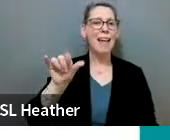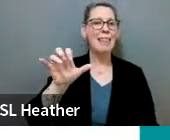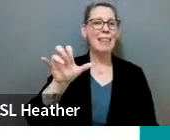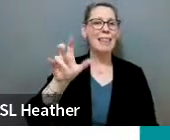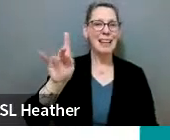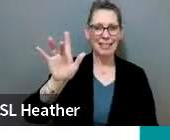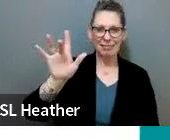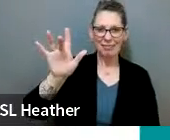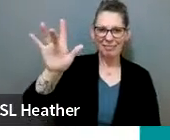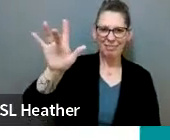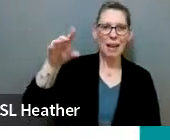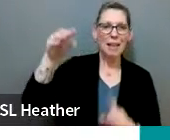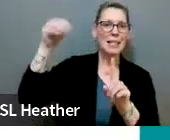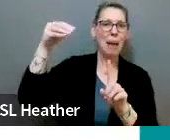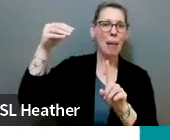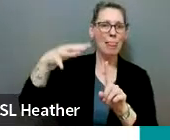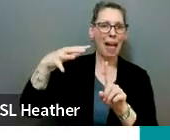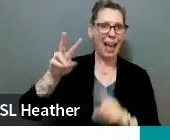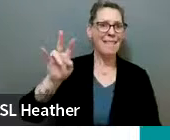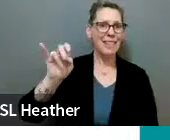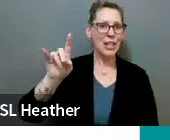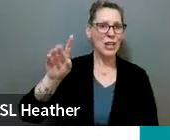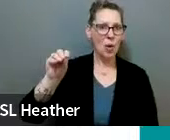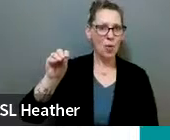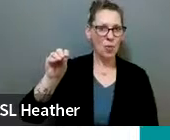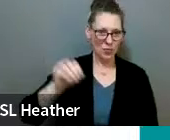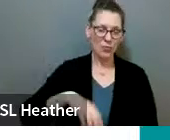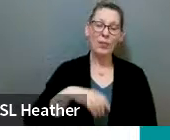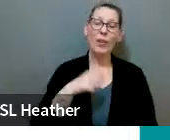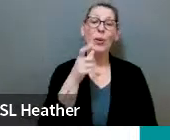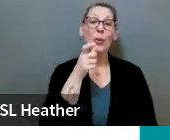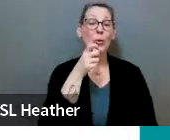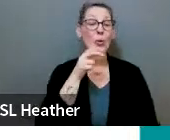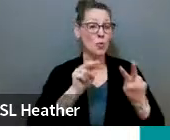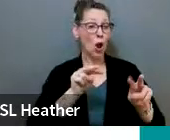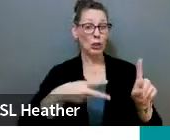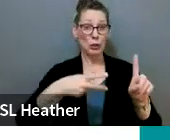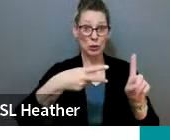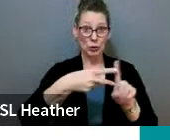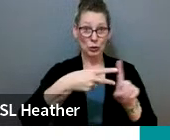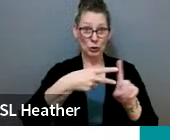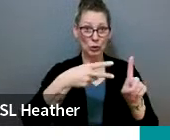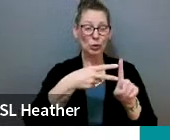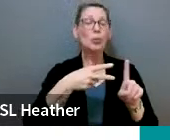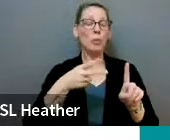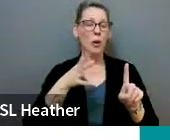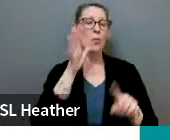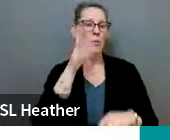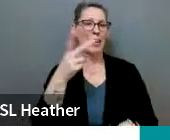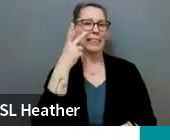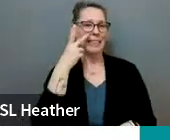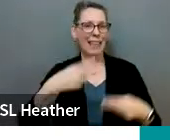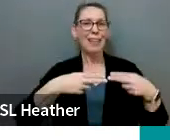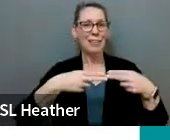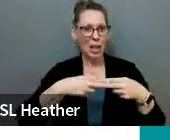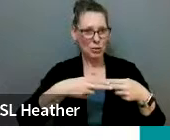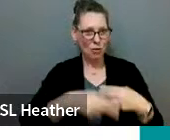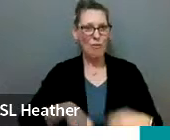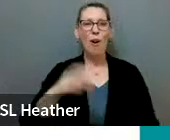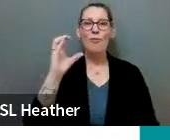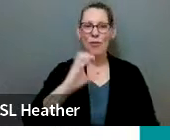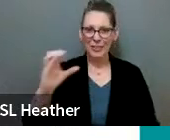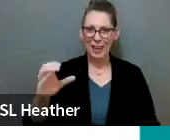Video. For those watching on YouTube, when we screen share, you will be able to see the slideshow, closed captioning, and the